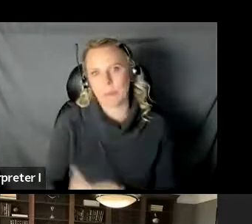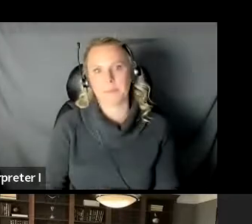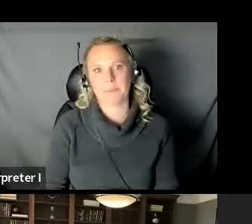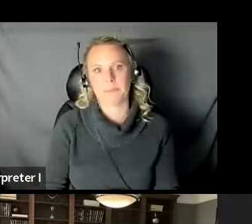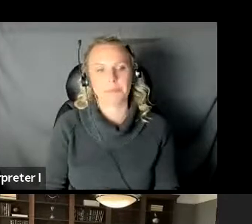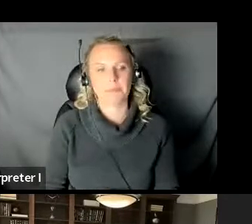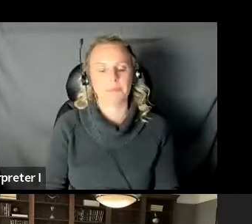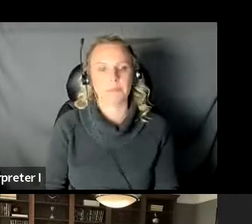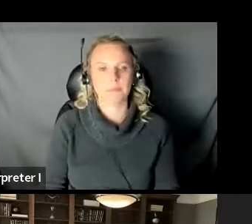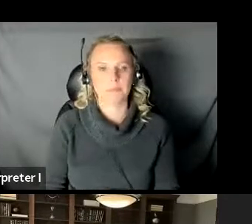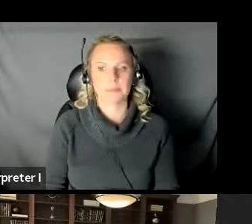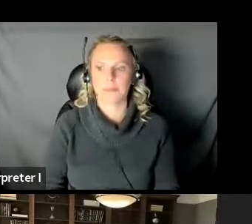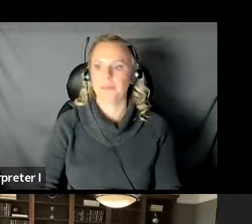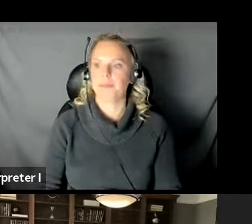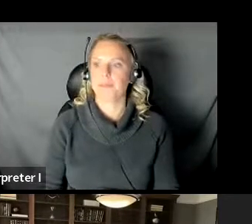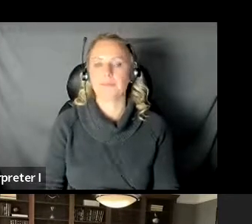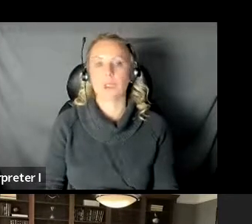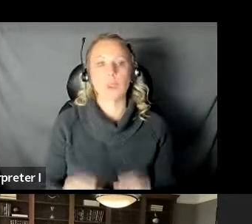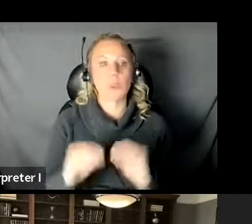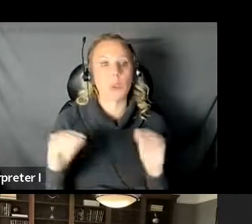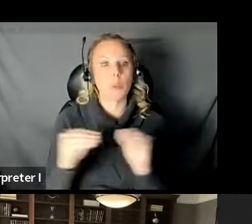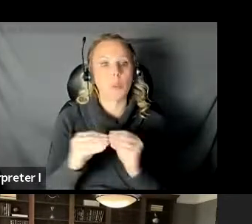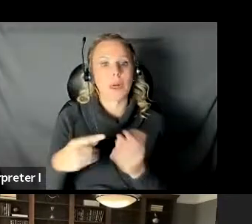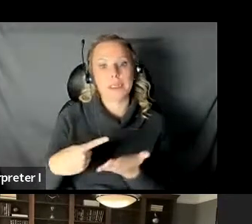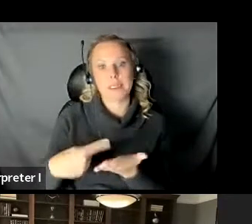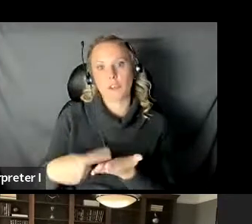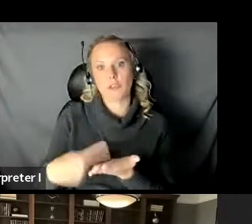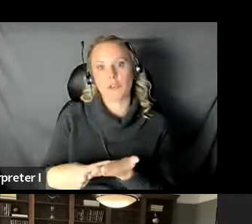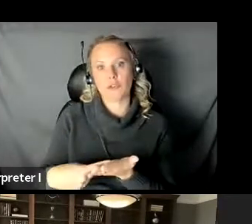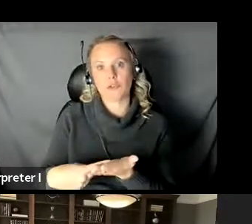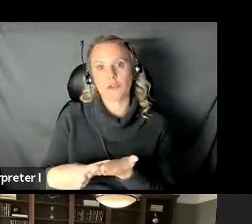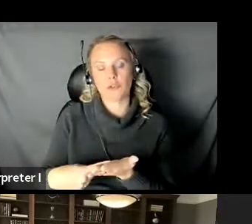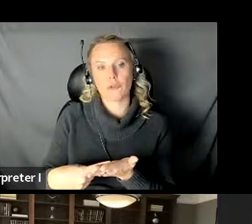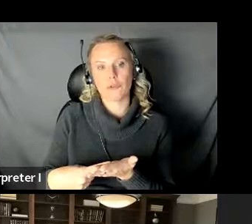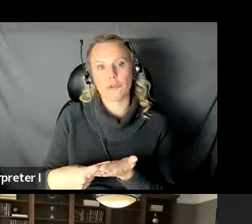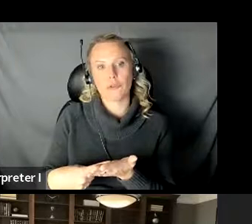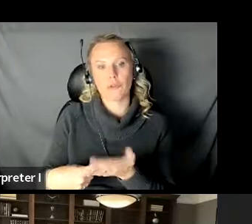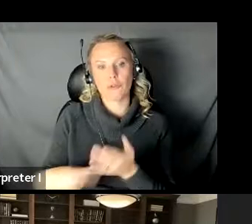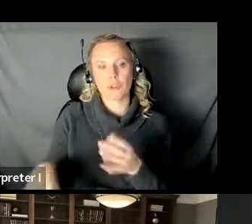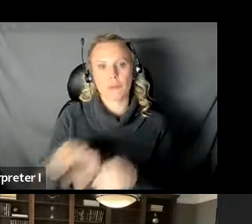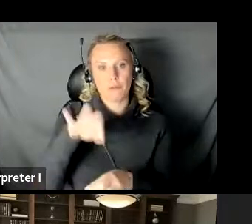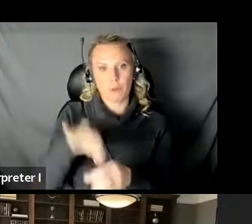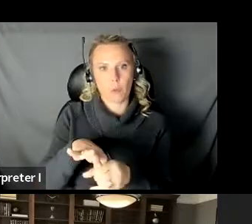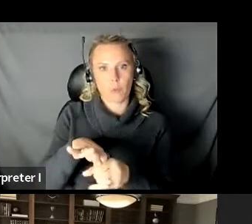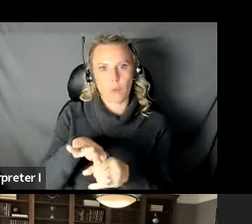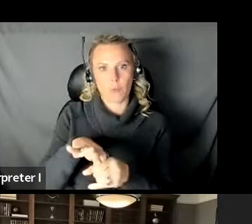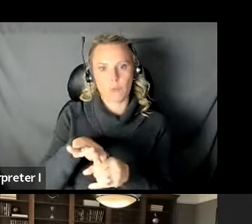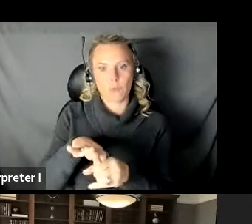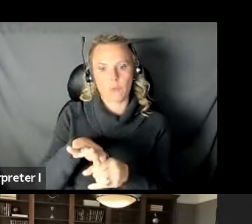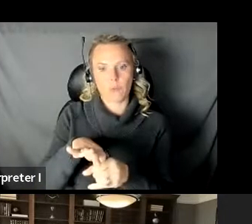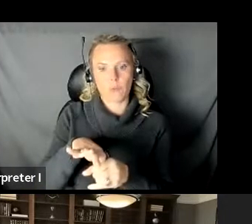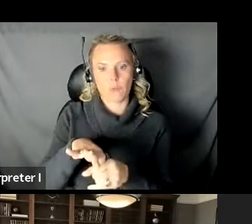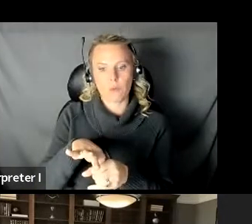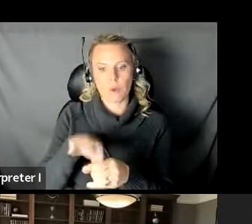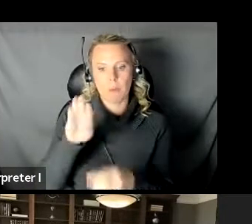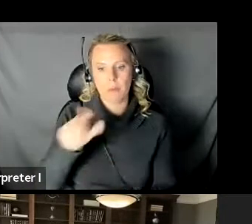Thank you, Councilmember. If there's no further discussion, the vote will be on